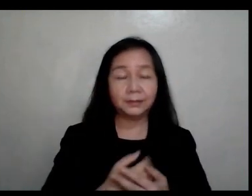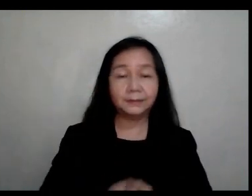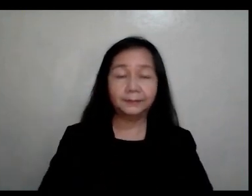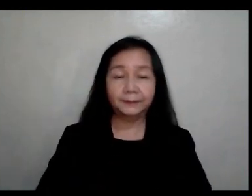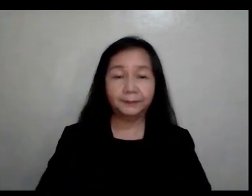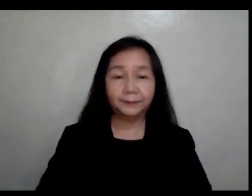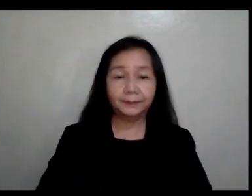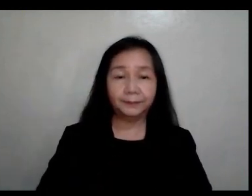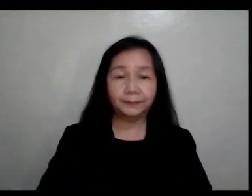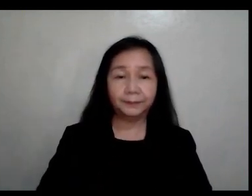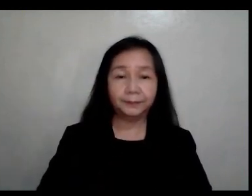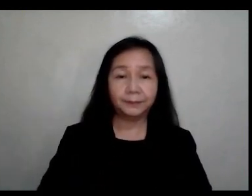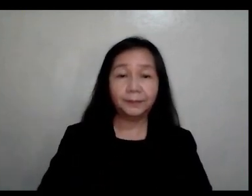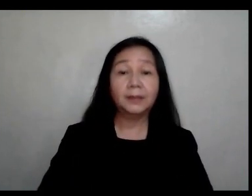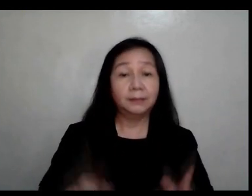Father, hear us.